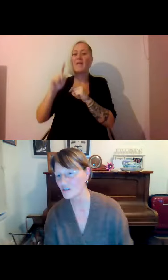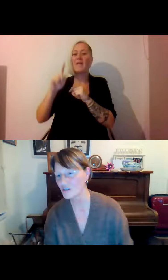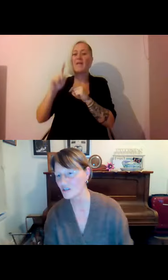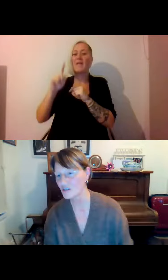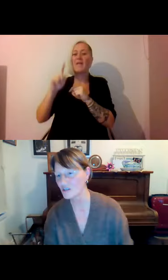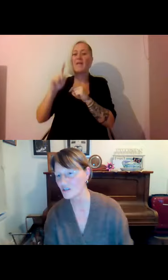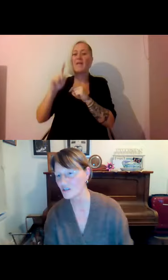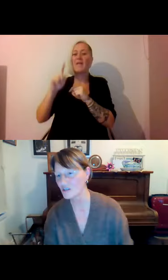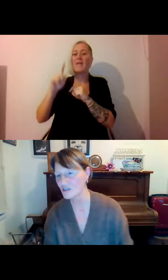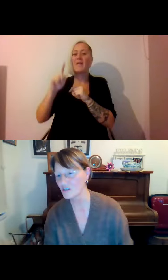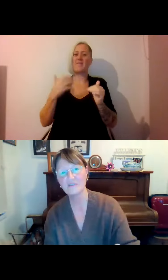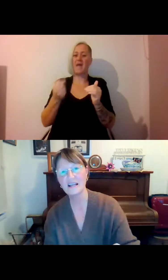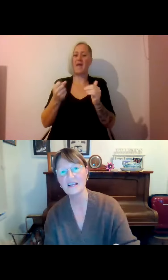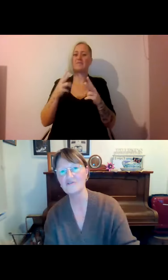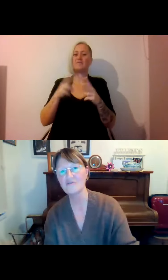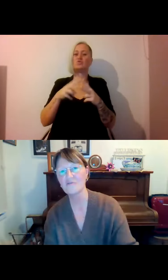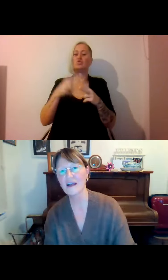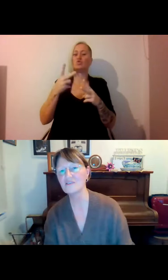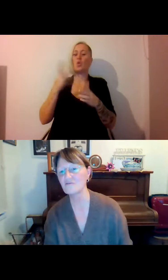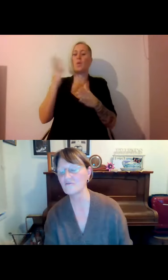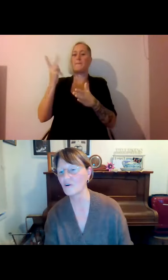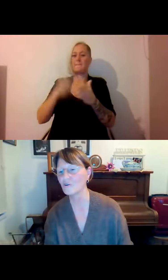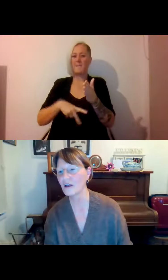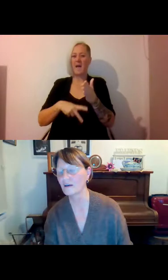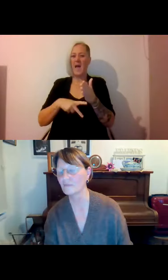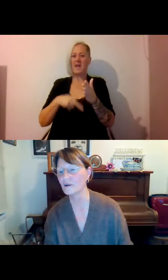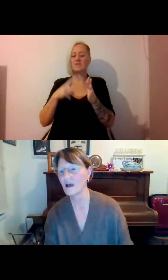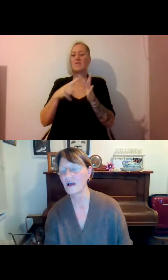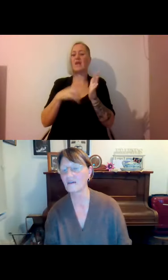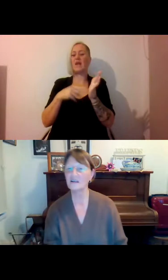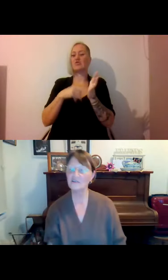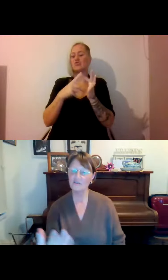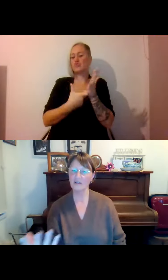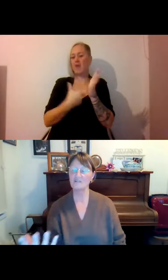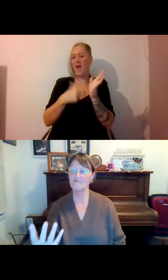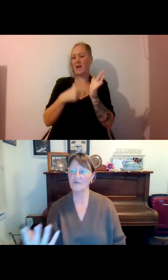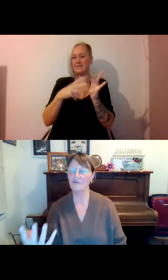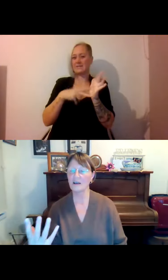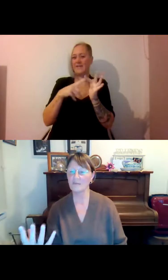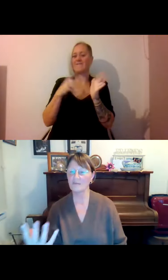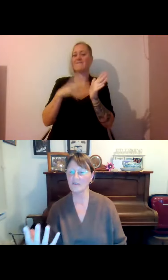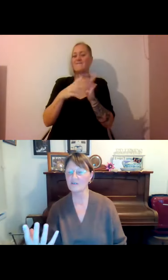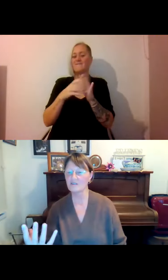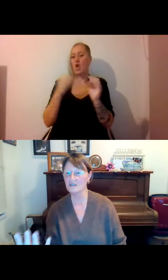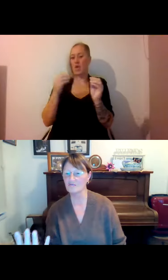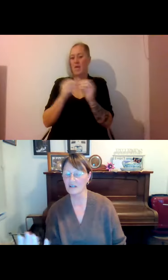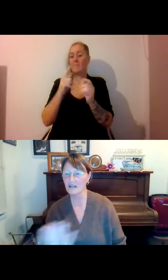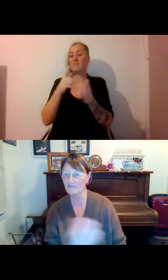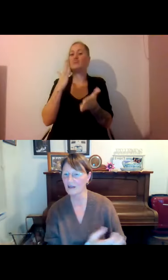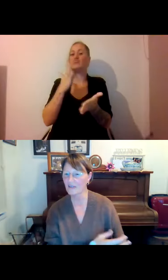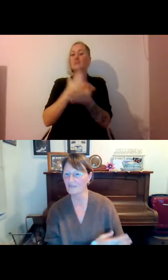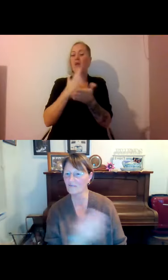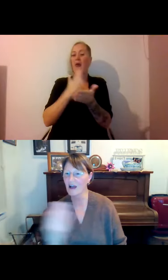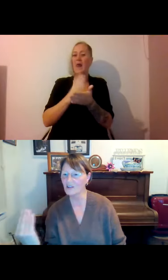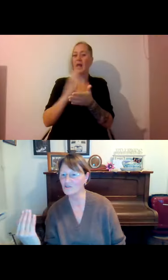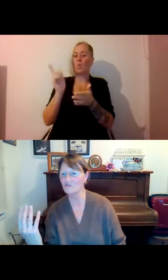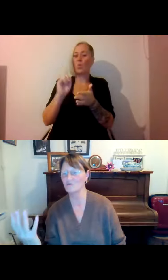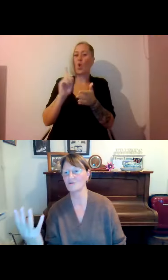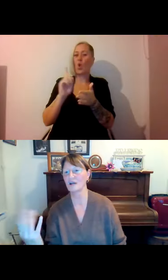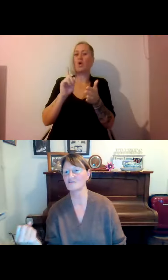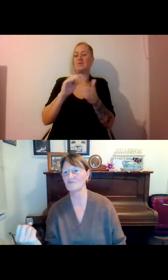gestures, and then they have two parts of an interactive vocab. And the interactive vocab focus is really around that range